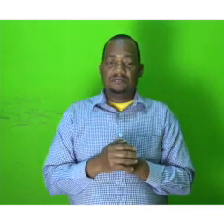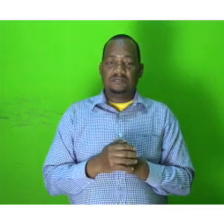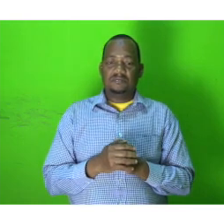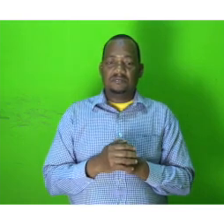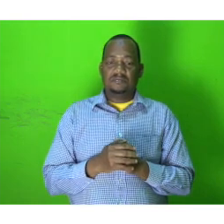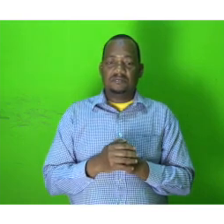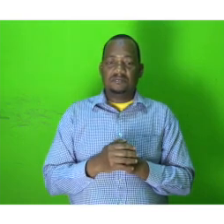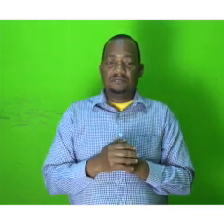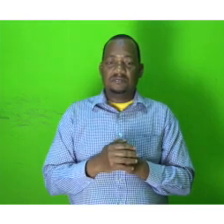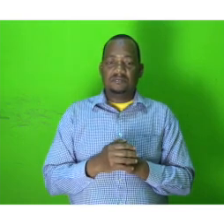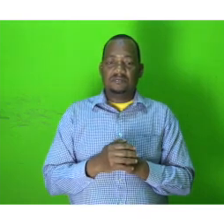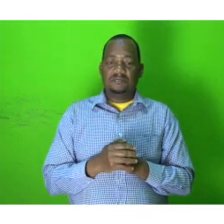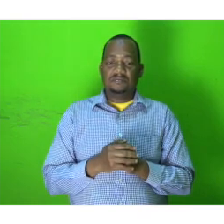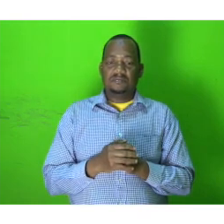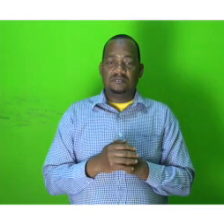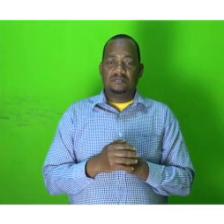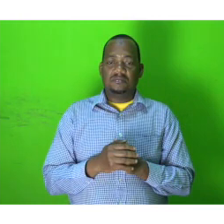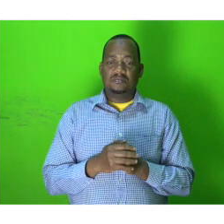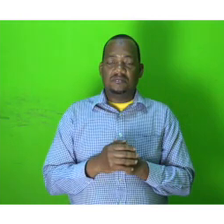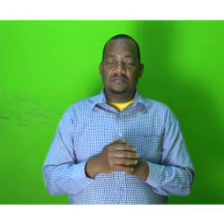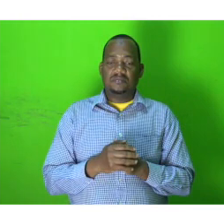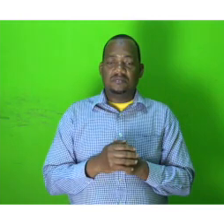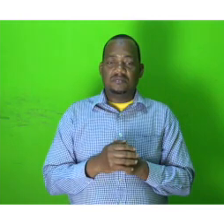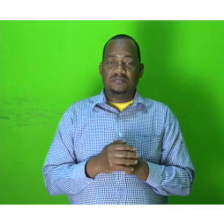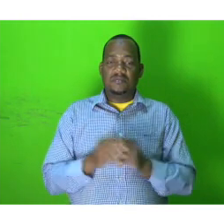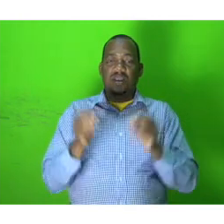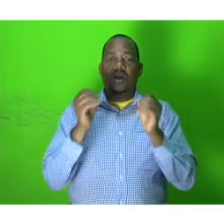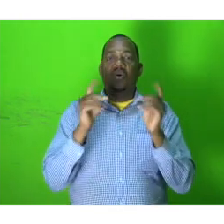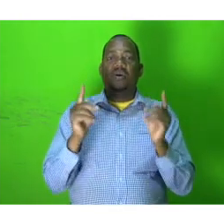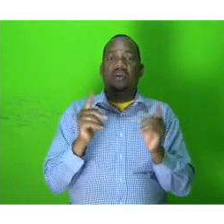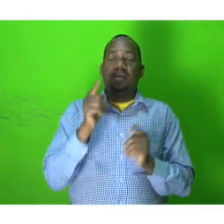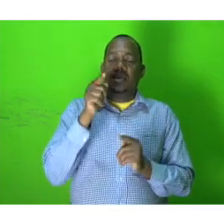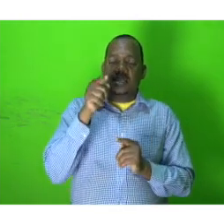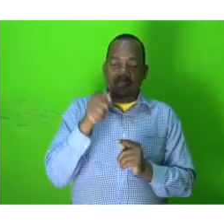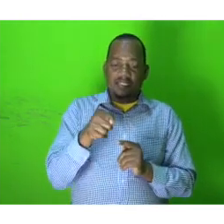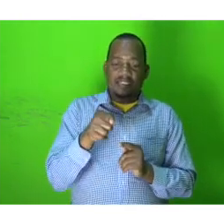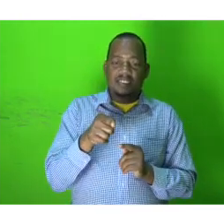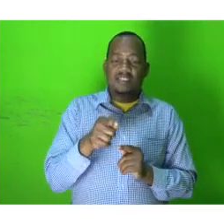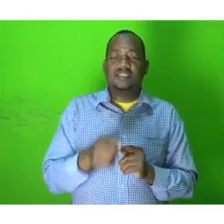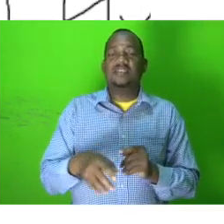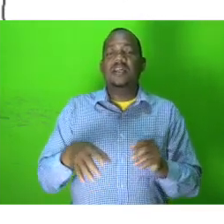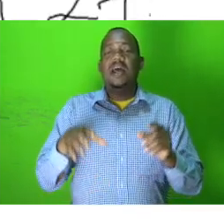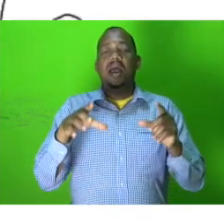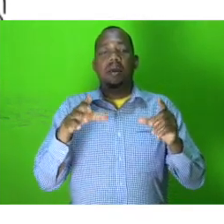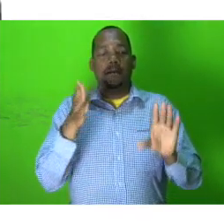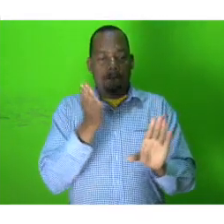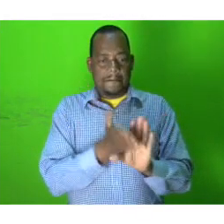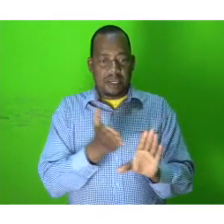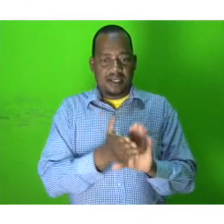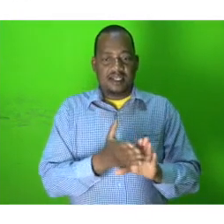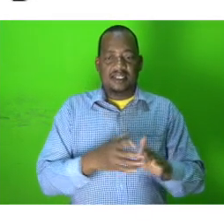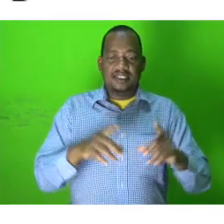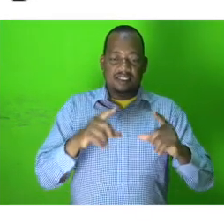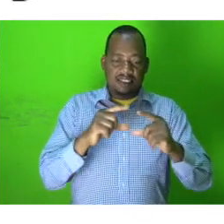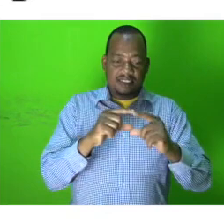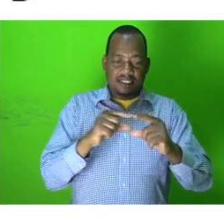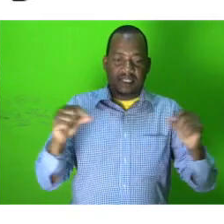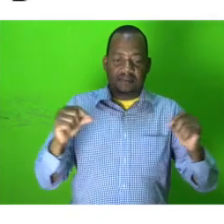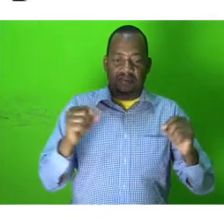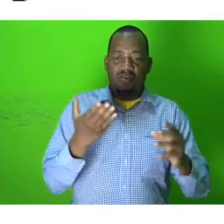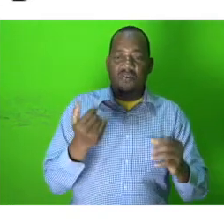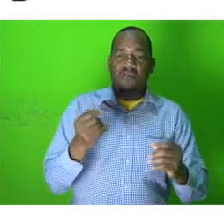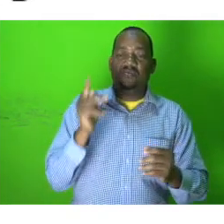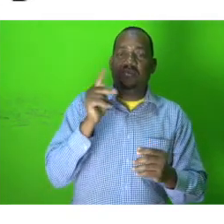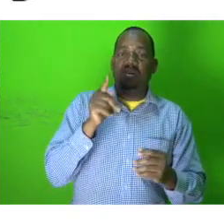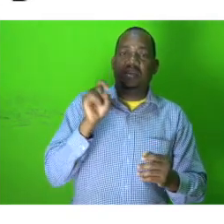28,530. Okay, this is a bank statement of